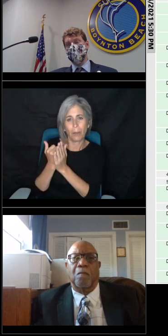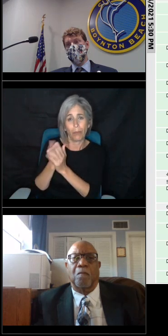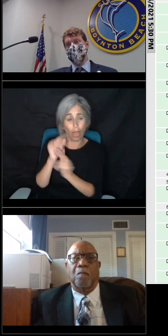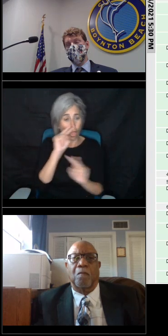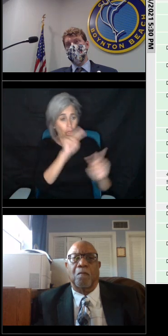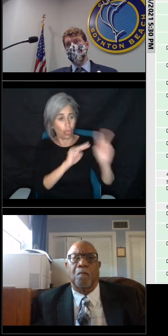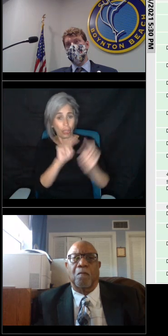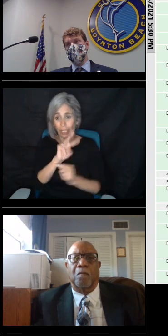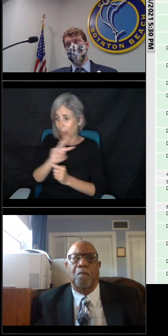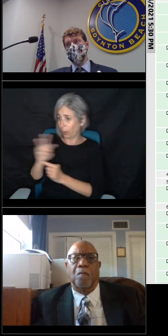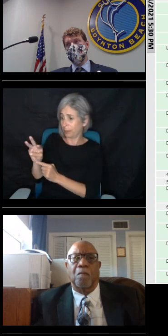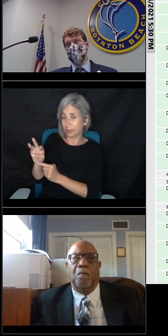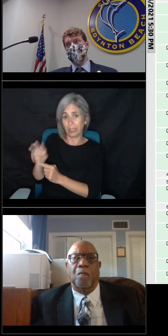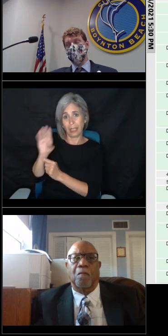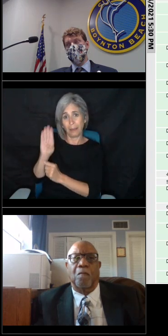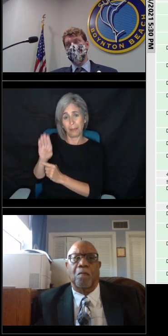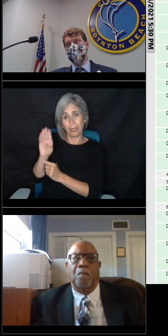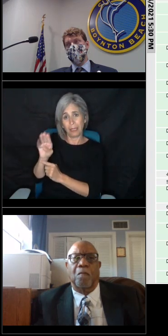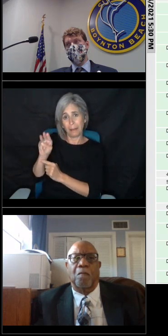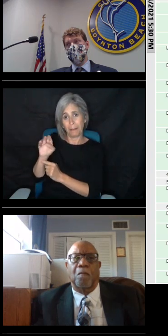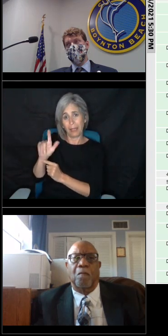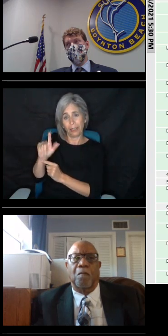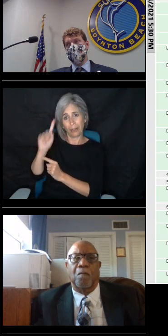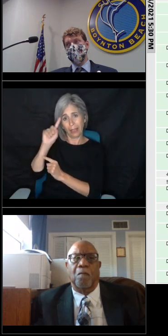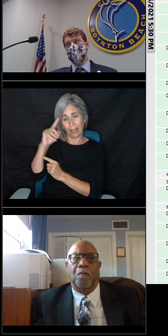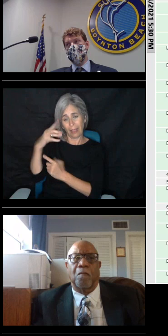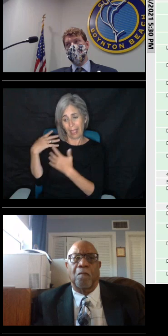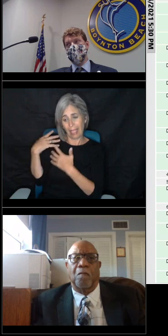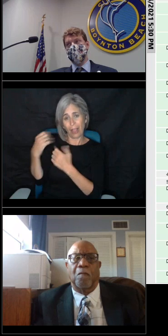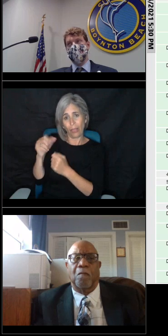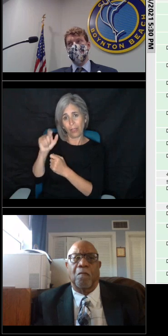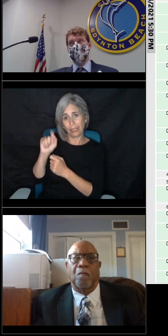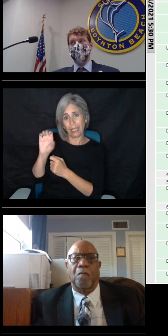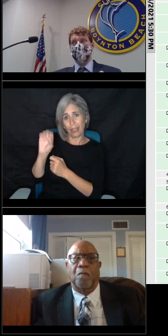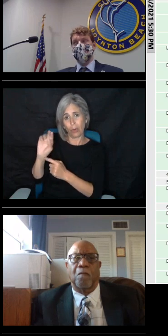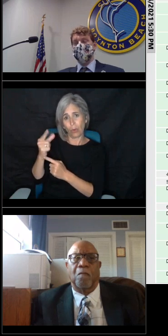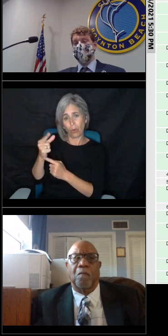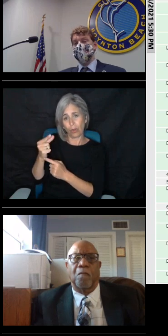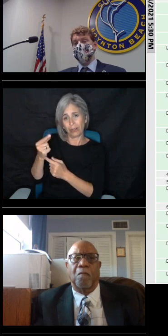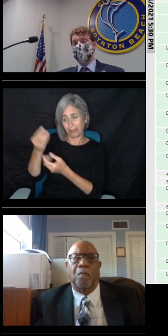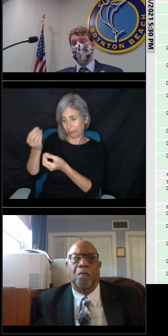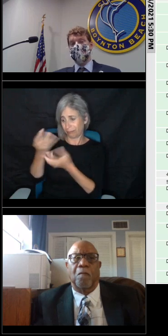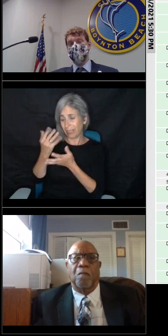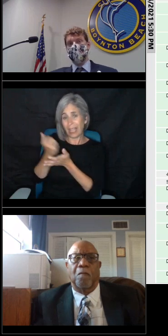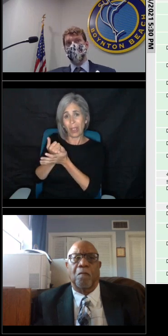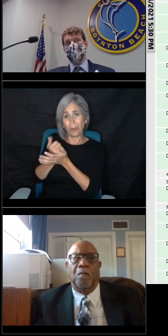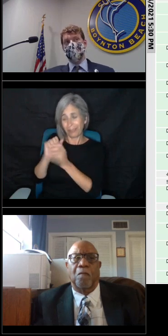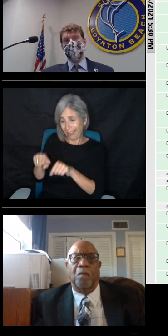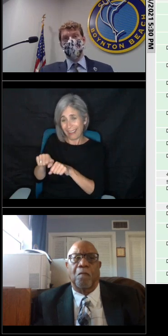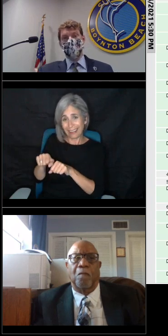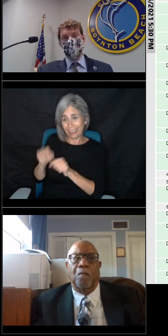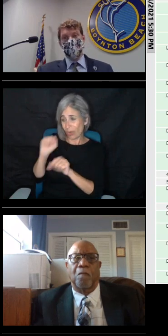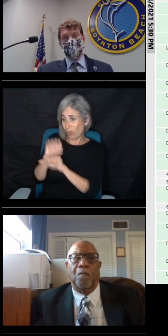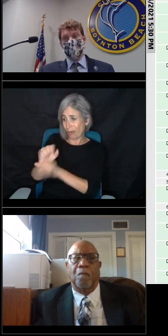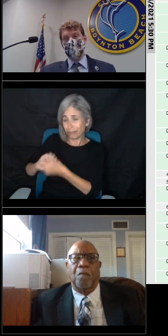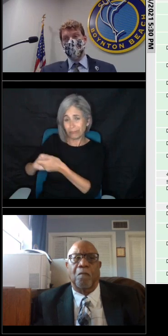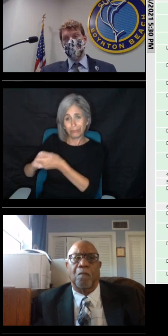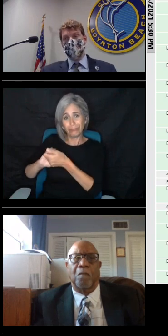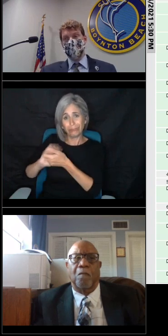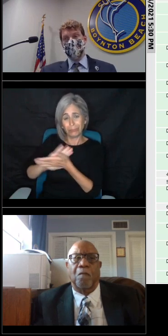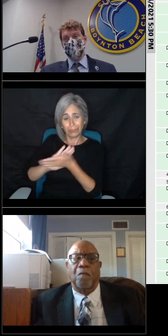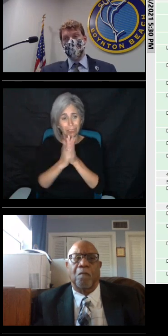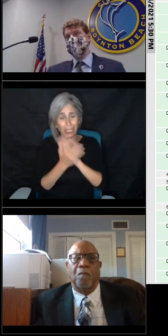website, bbmentalhealth.org, and let us know how we can help. Let us work together to be the change